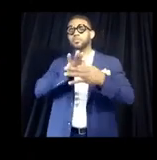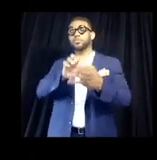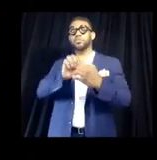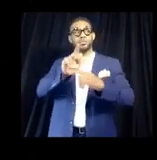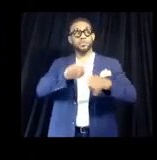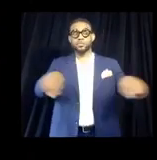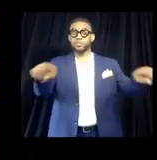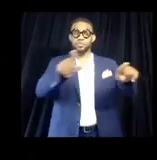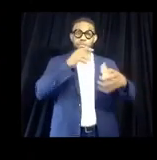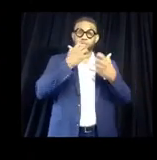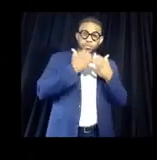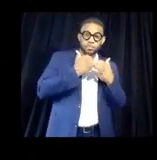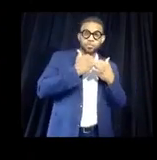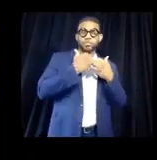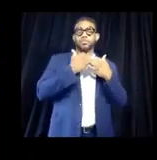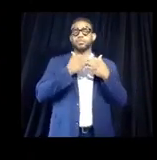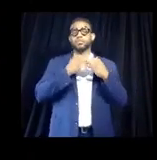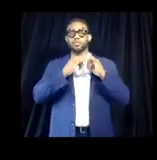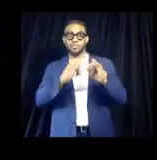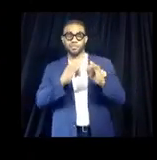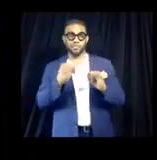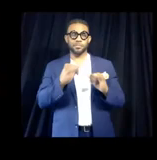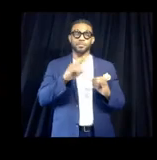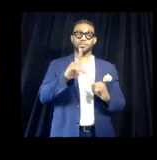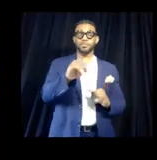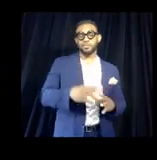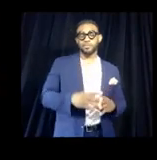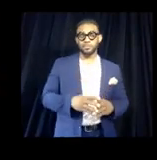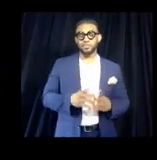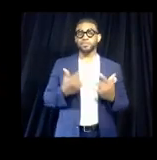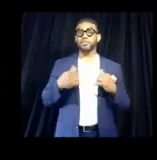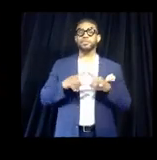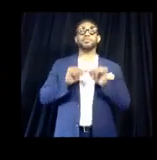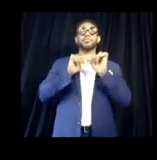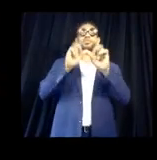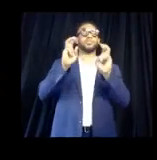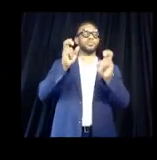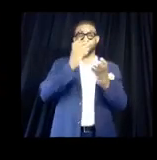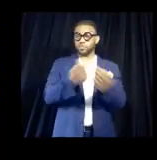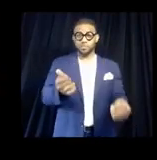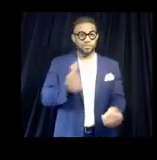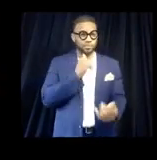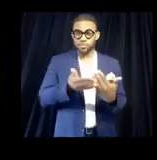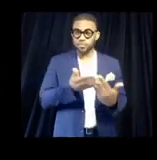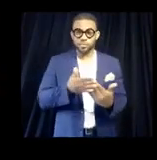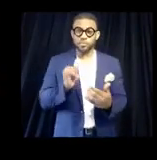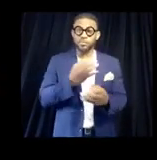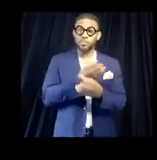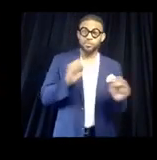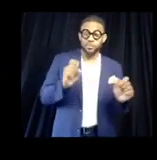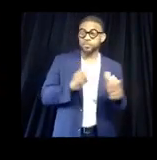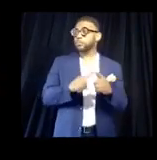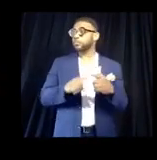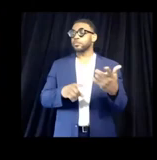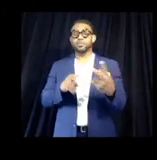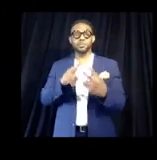in coalition with people who care as passionately about something as you do, a long-term issue that will not go away, like